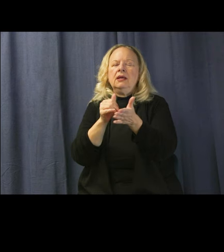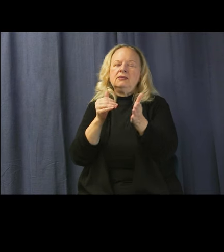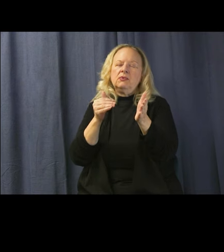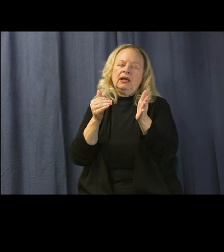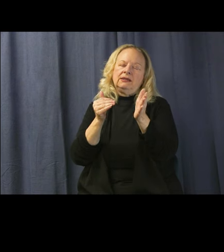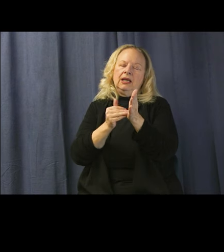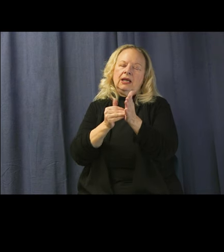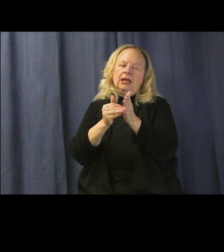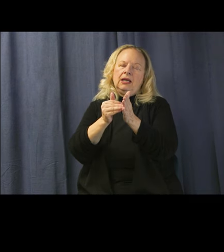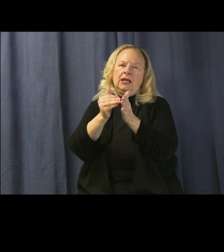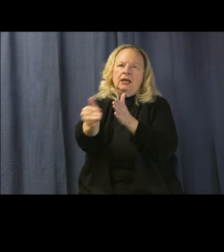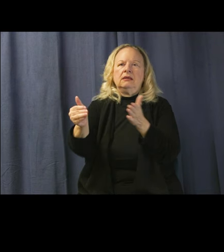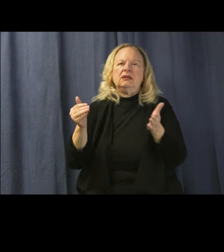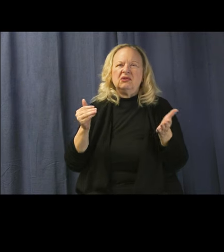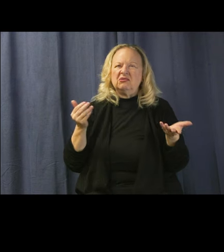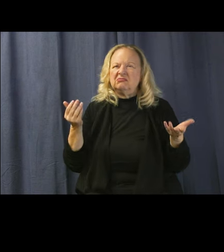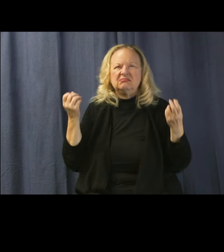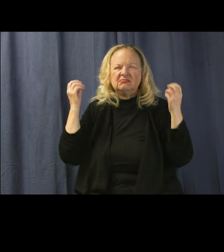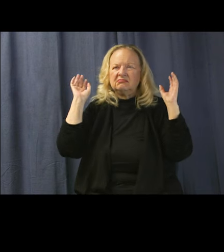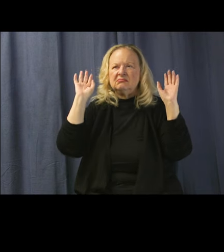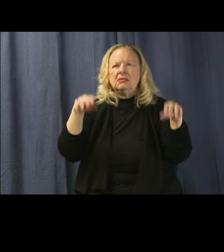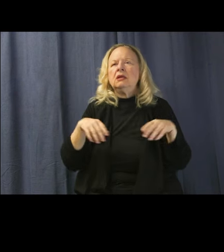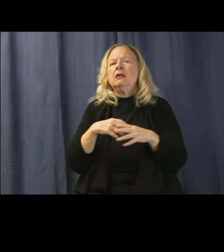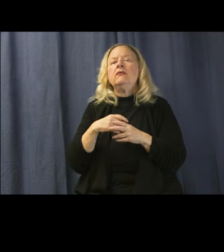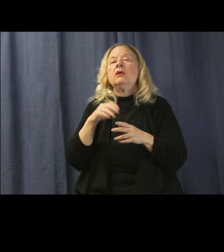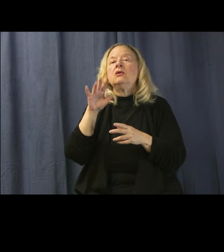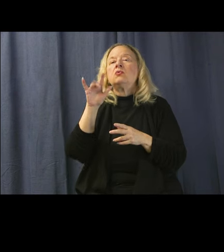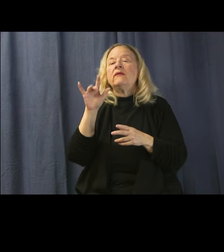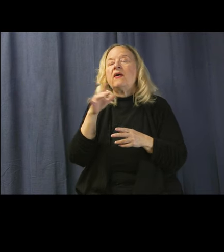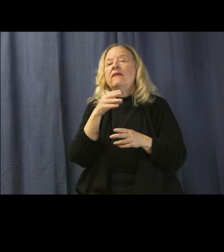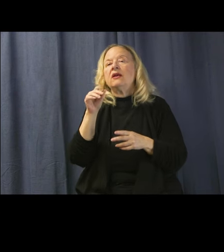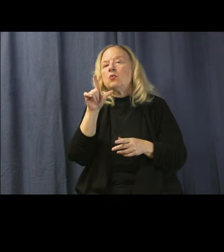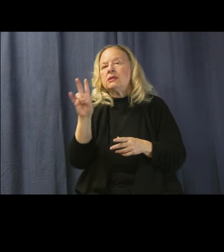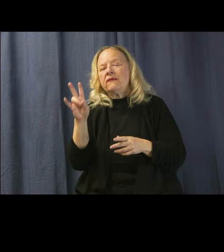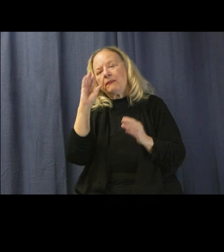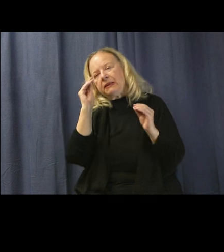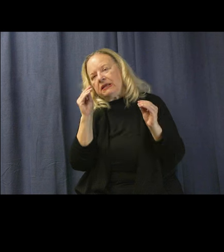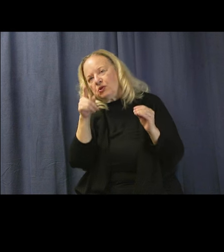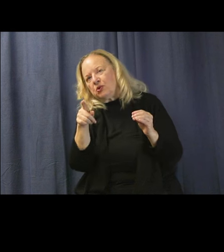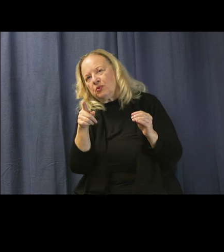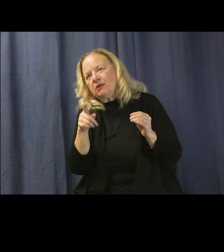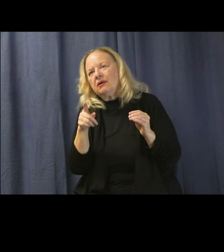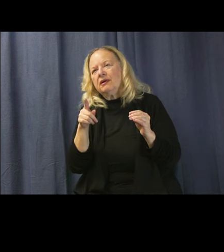right? What number comes between 25 and 27?